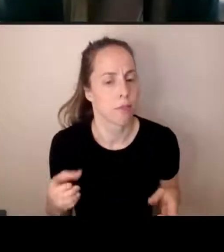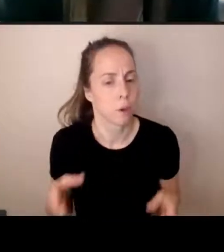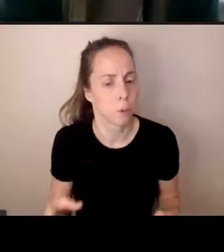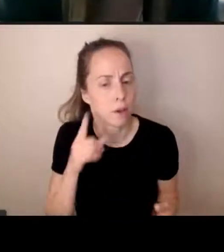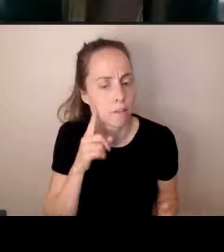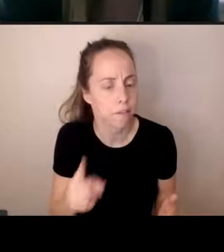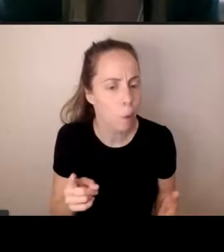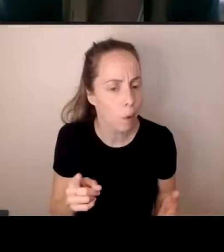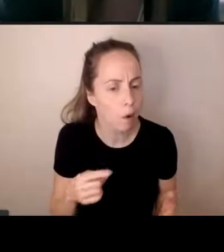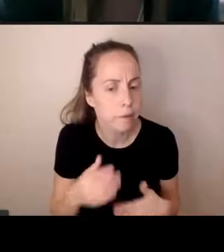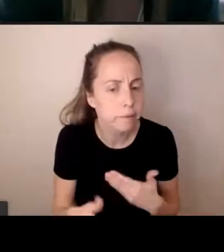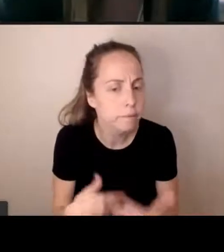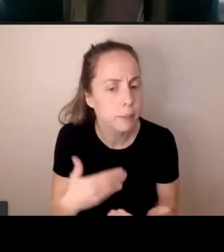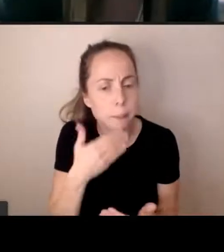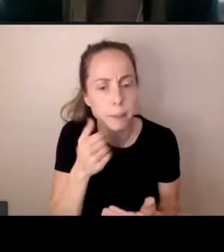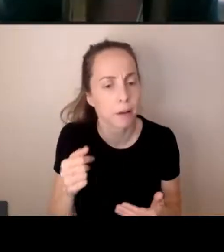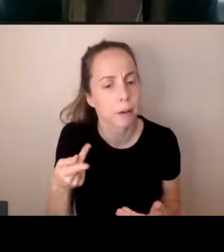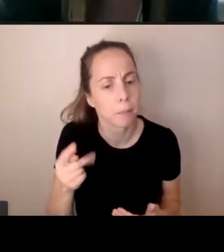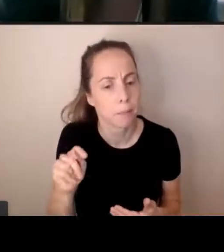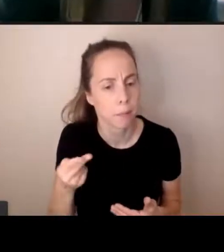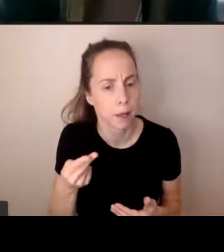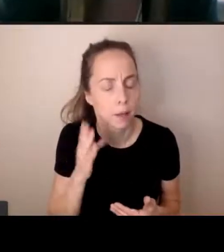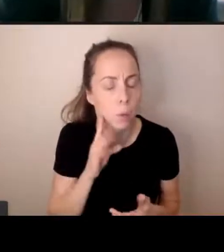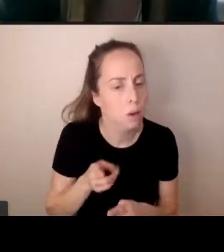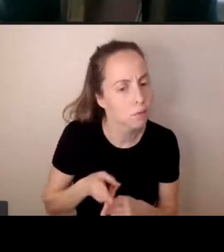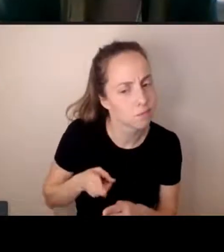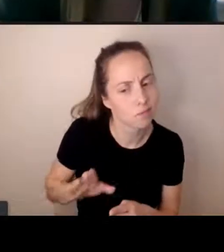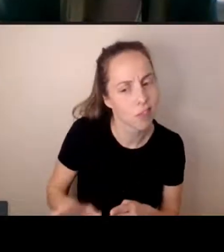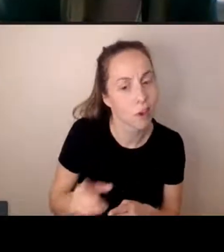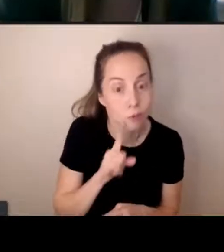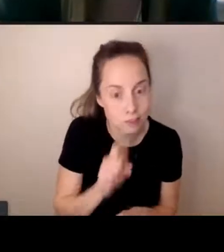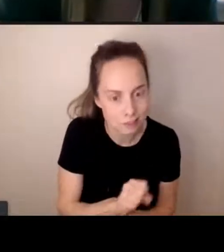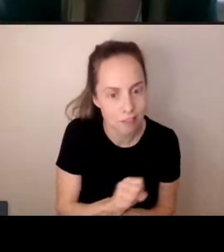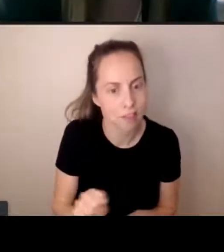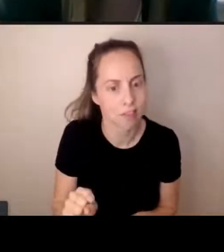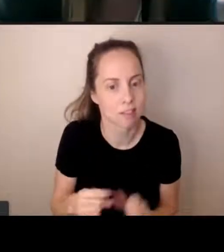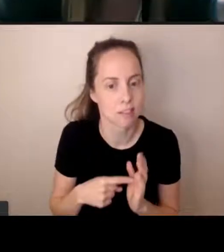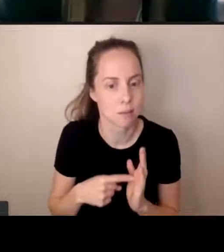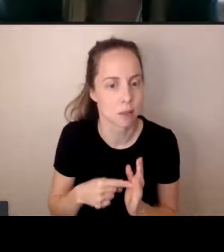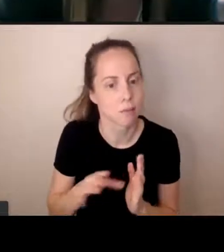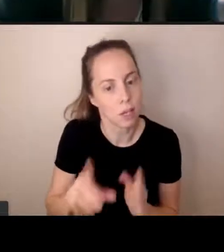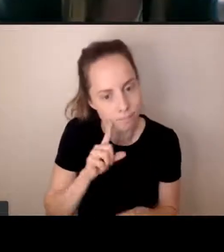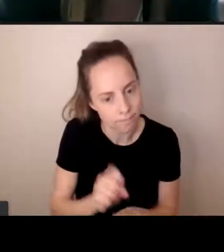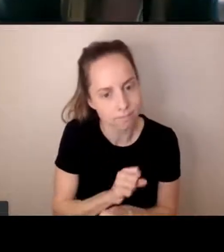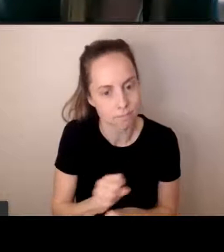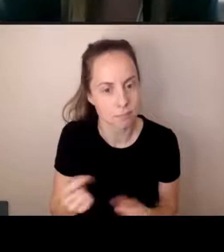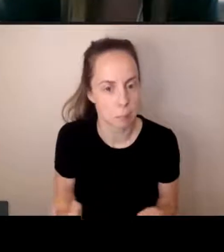that acknowledges their real symptoms and their real pain, and trying to help them